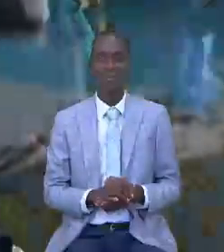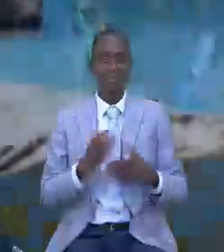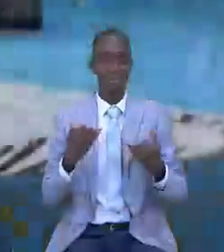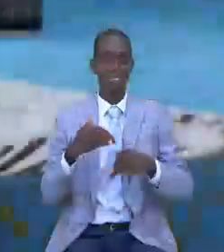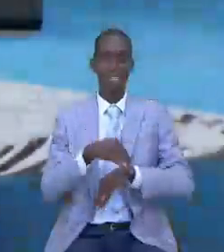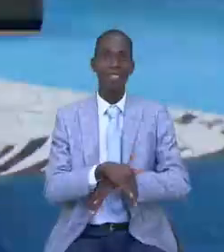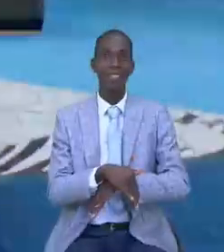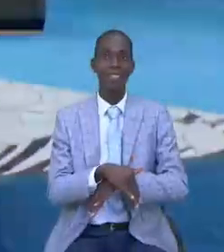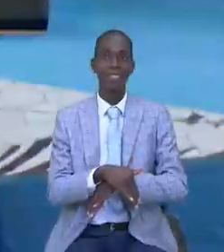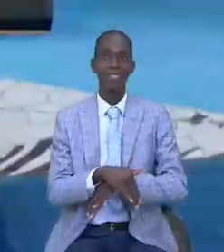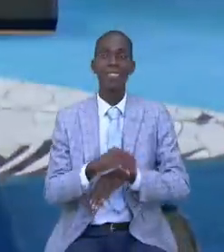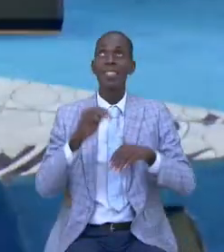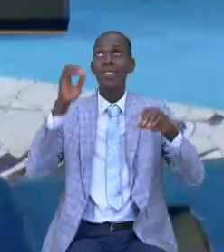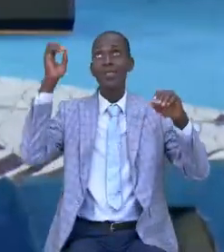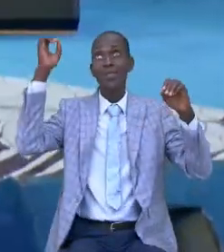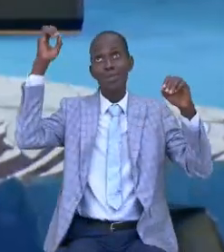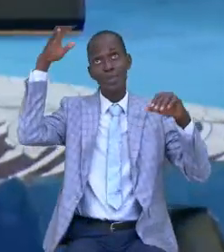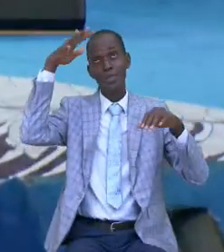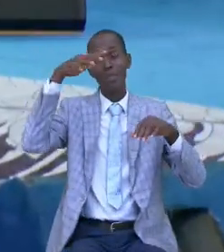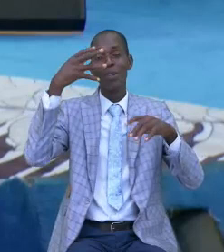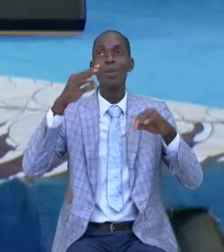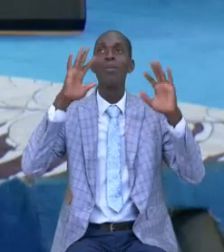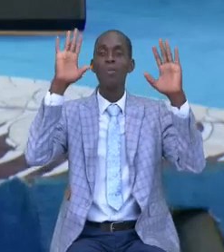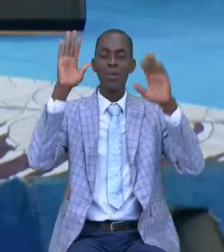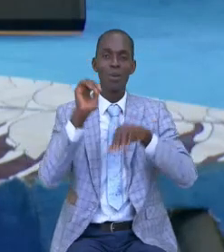Tonight, showers of miracle.